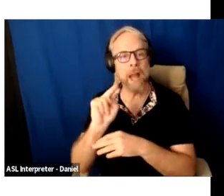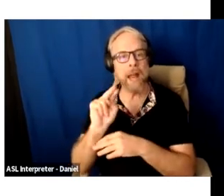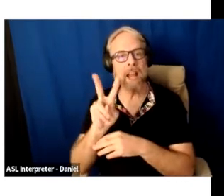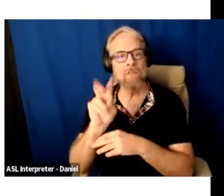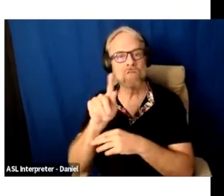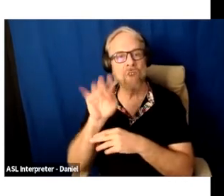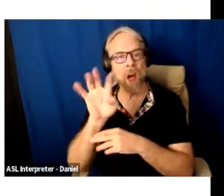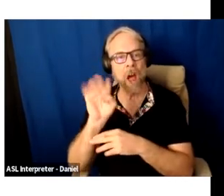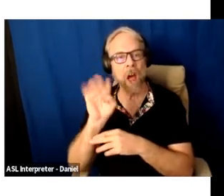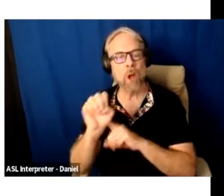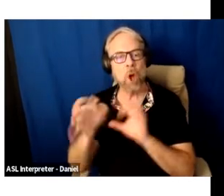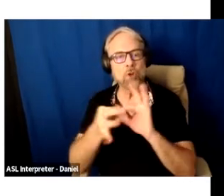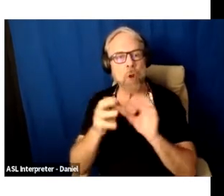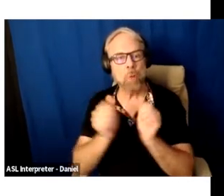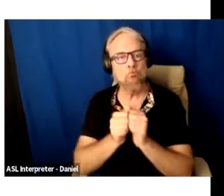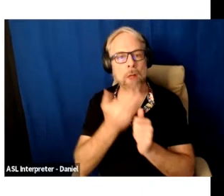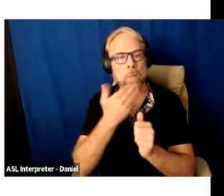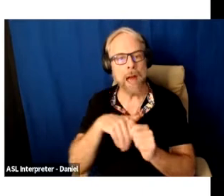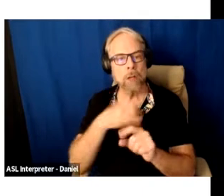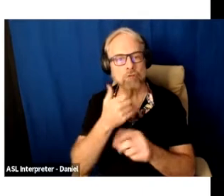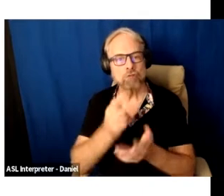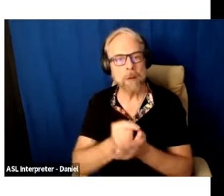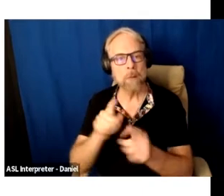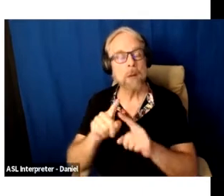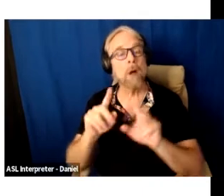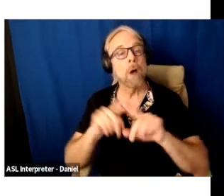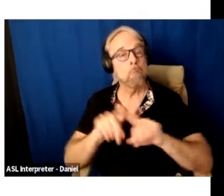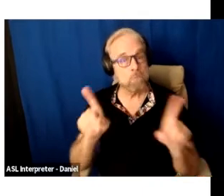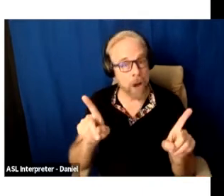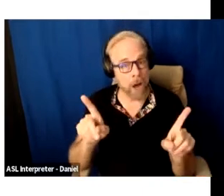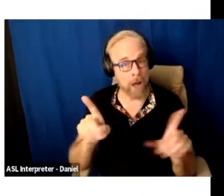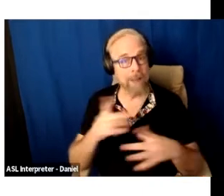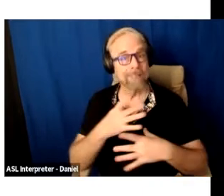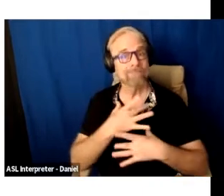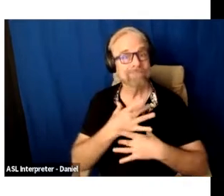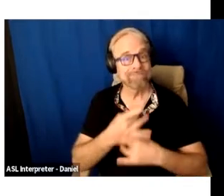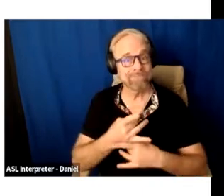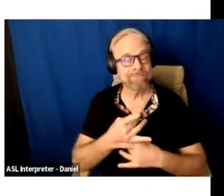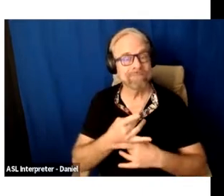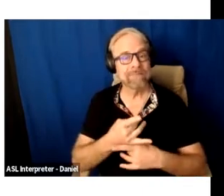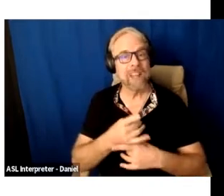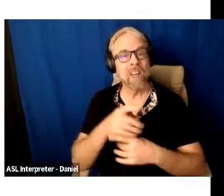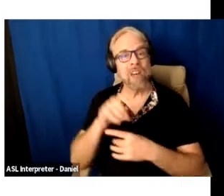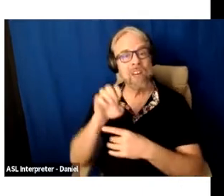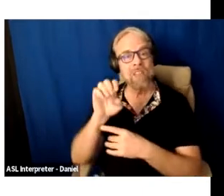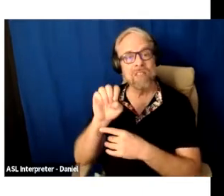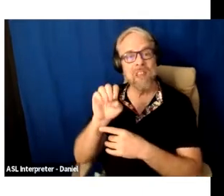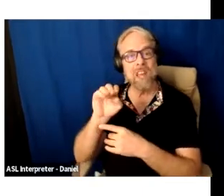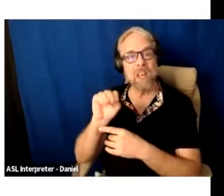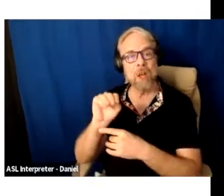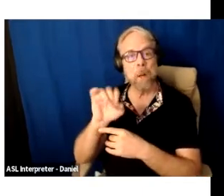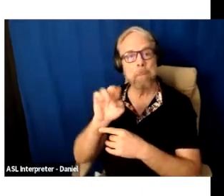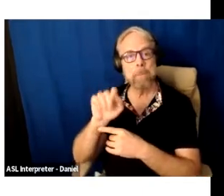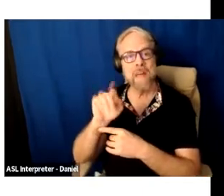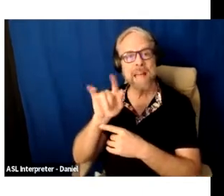with maltreatment. But interestingly, the amygdala, which is the fear